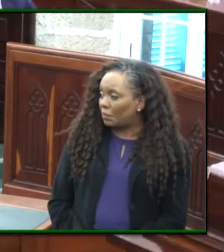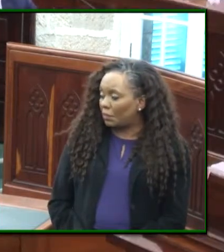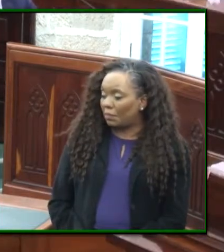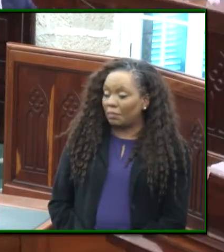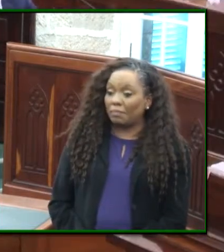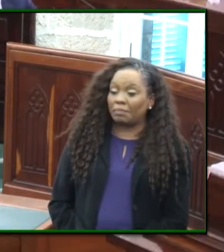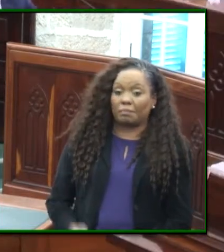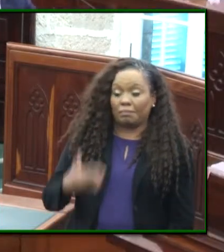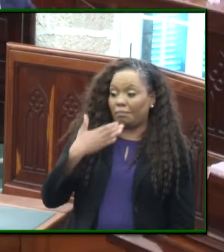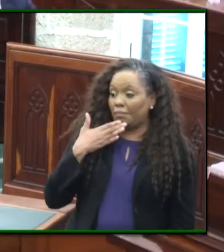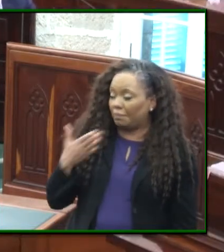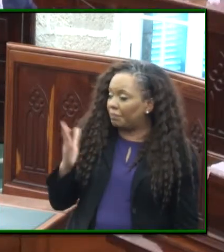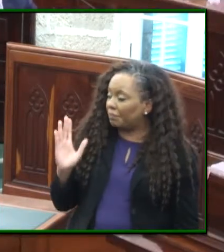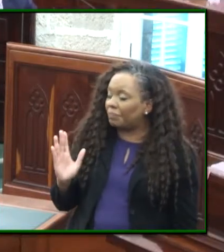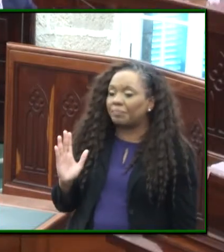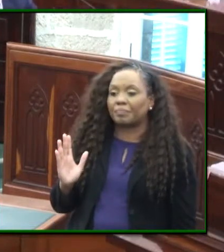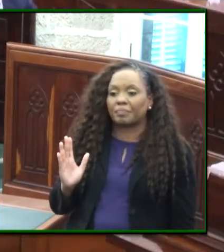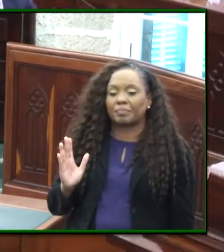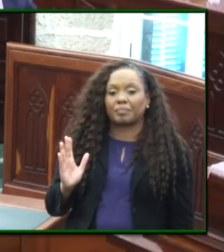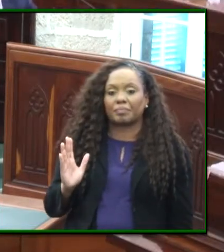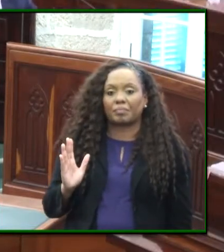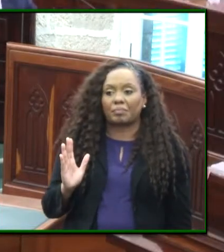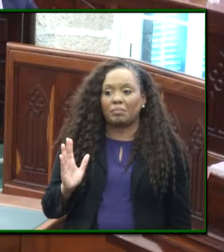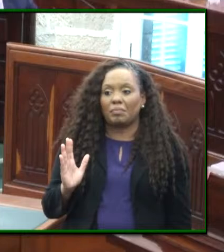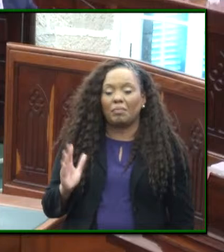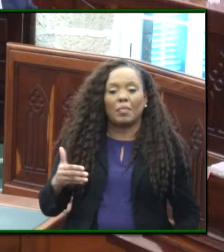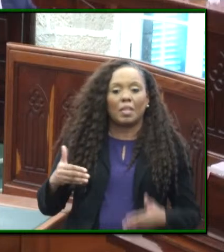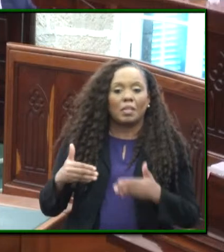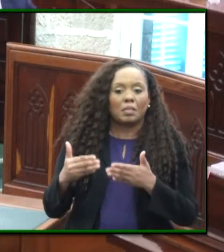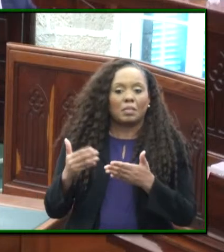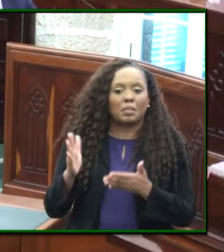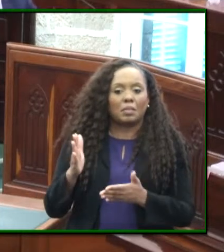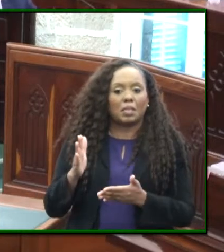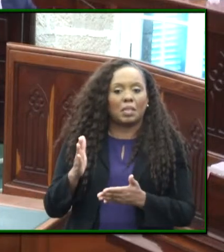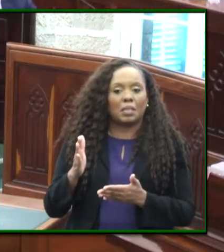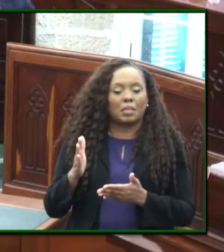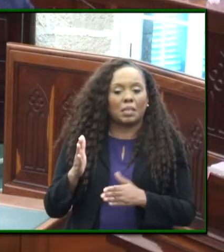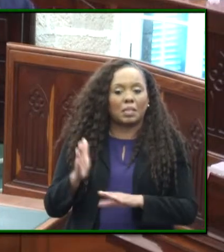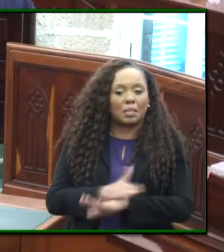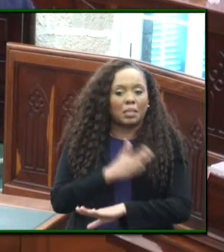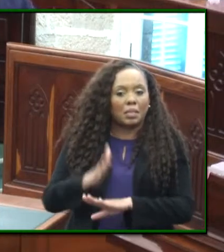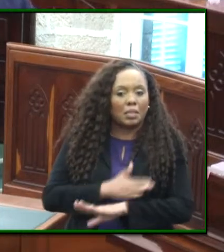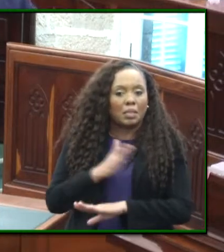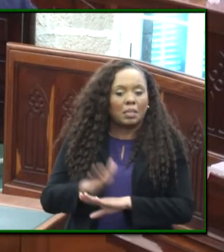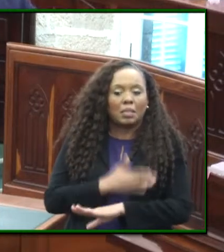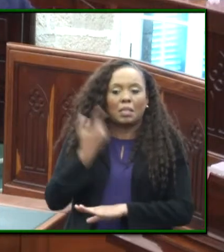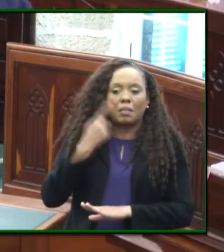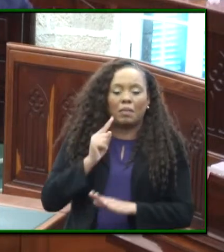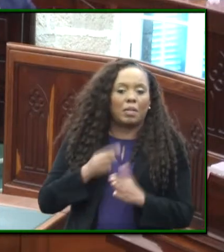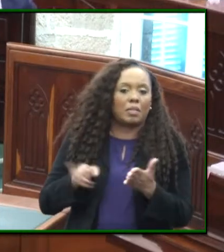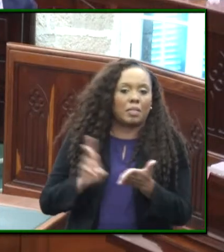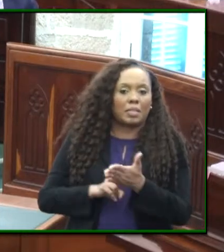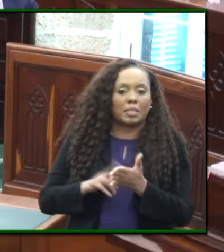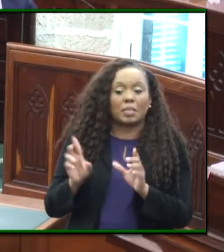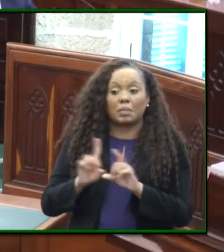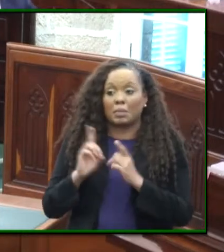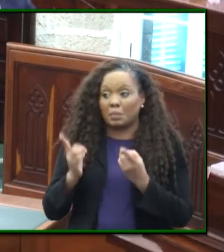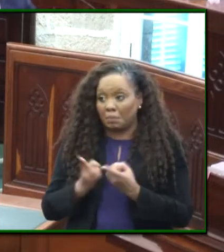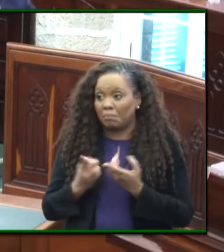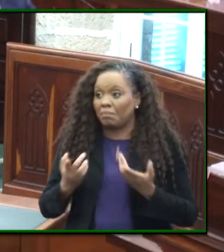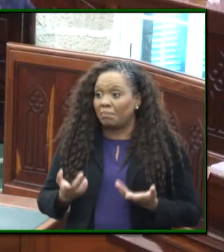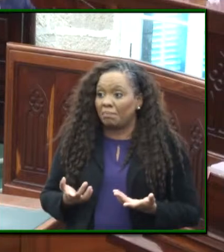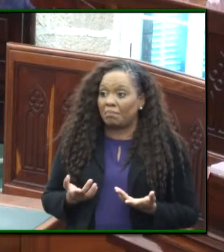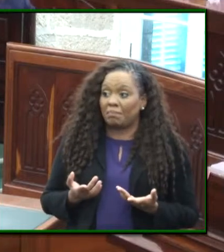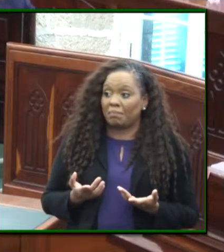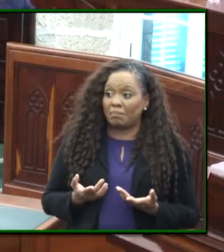Thank you, Commissioner. In relation to the modernization of the registration department, and I really think that that is the nub of what